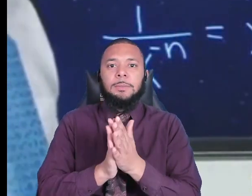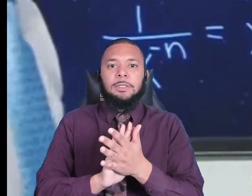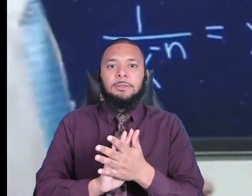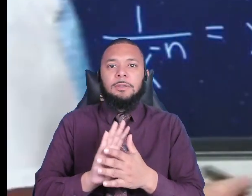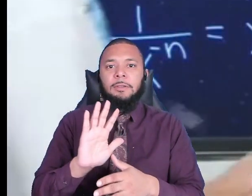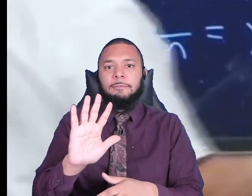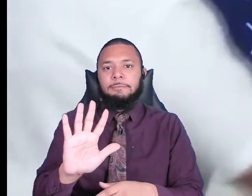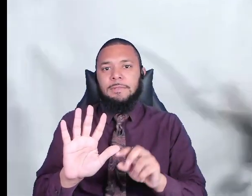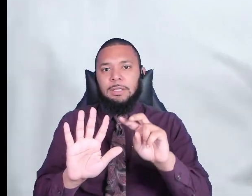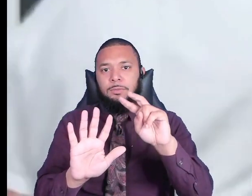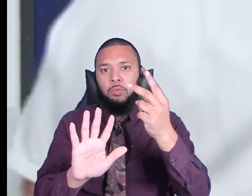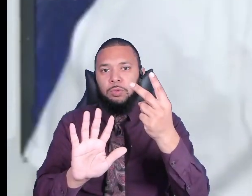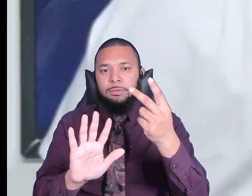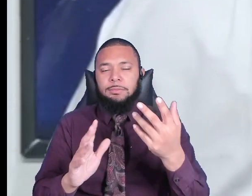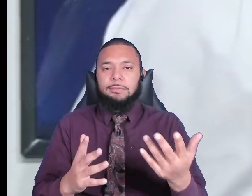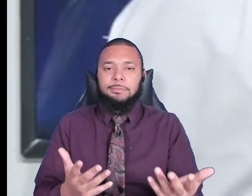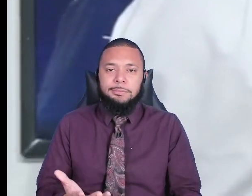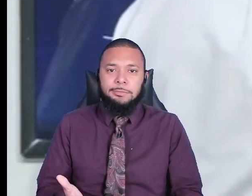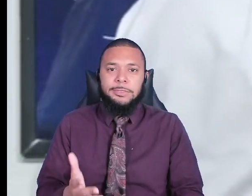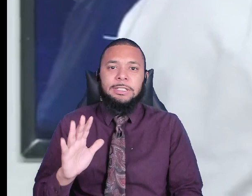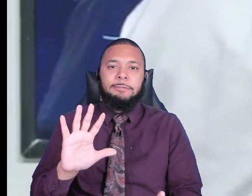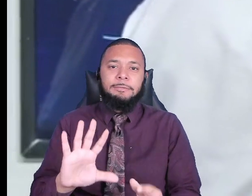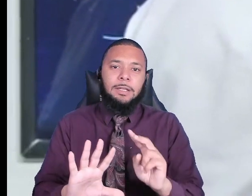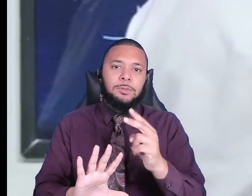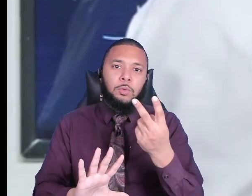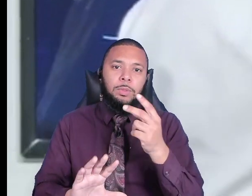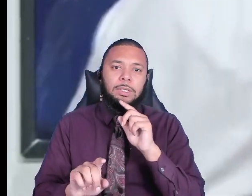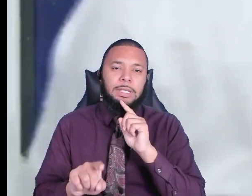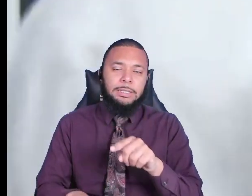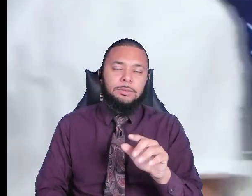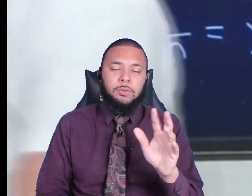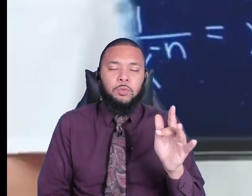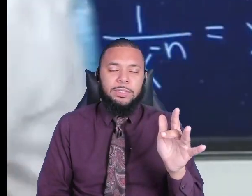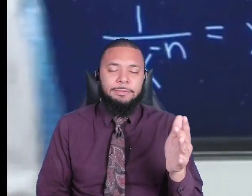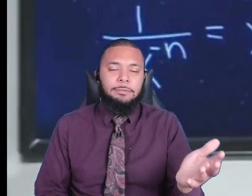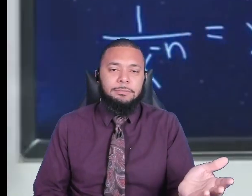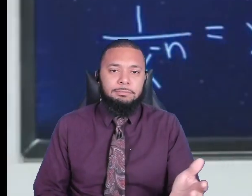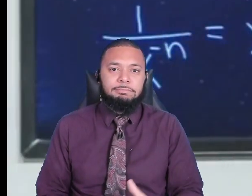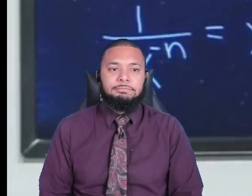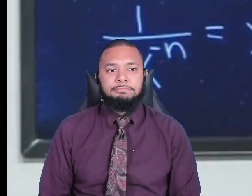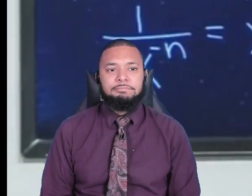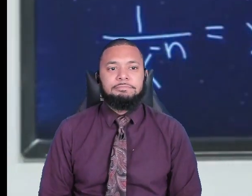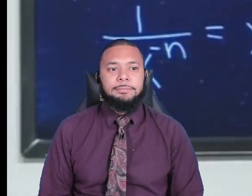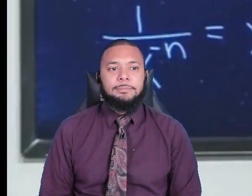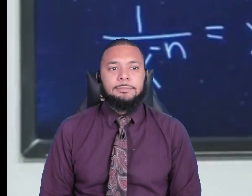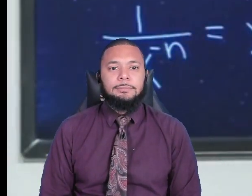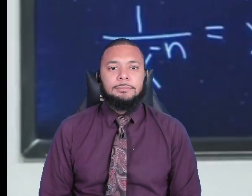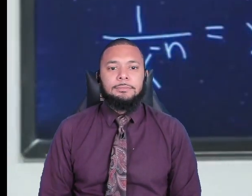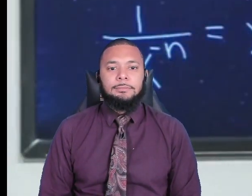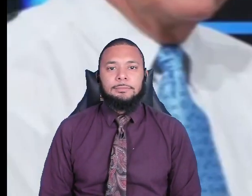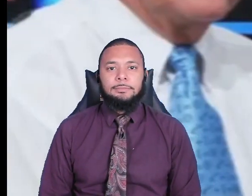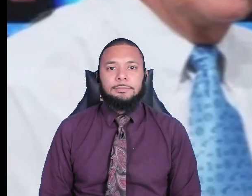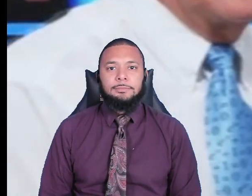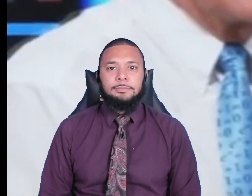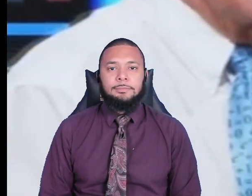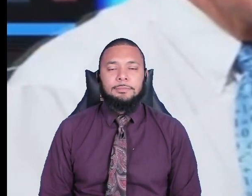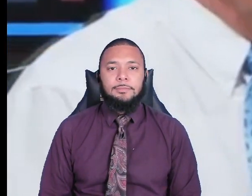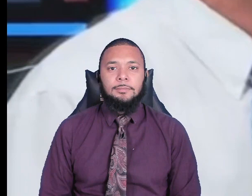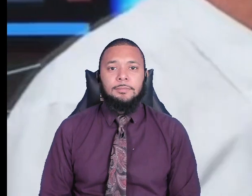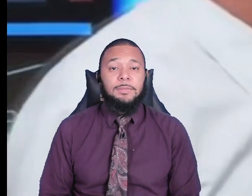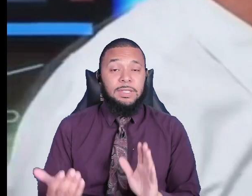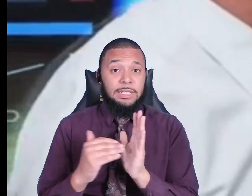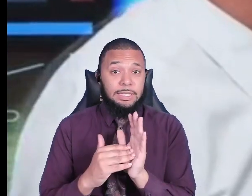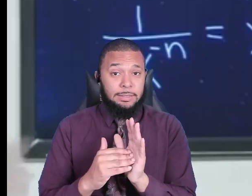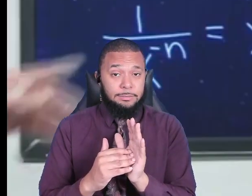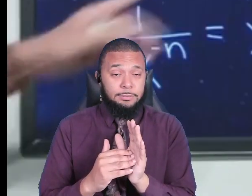positive 2, and 5 to the positive 2 is obviously 25. Okay? Again,